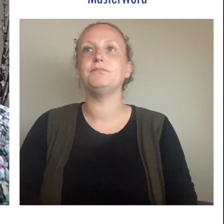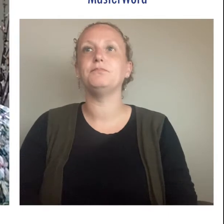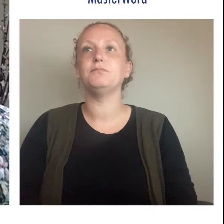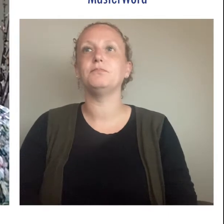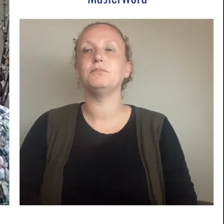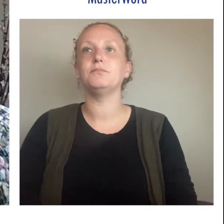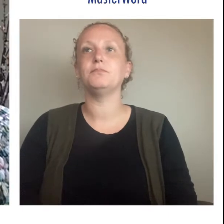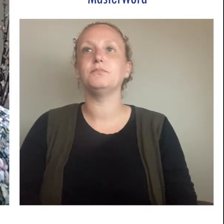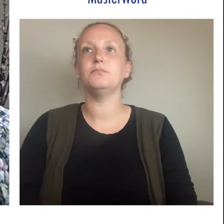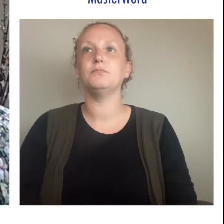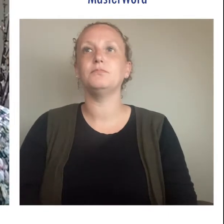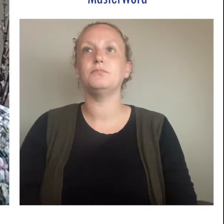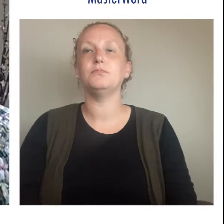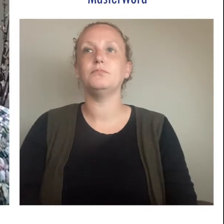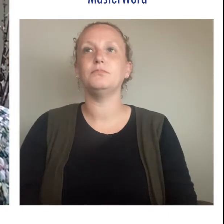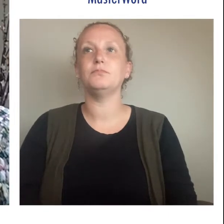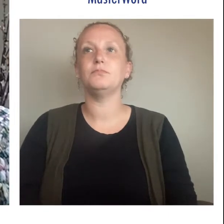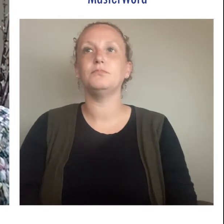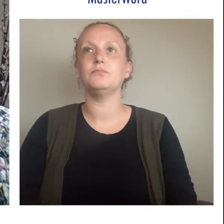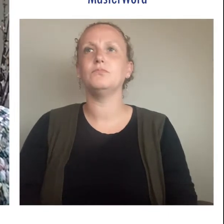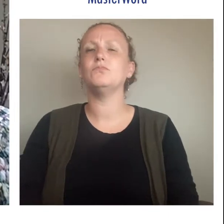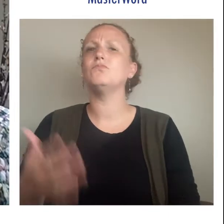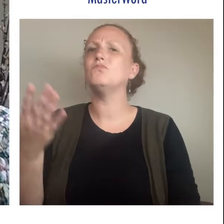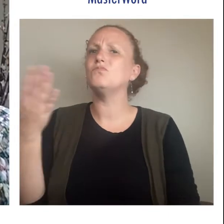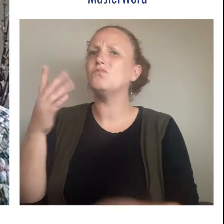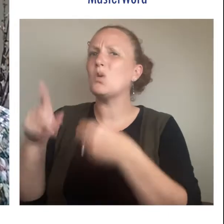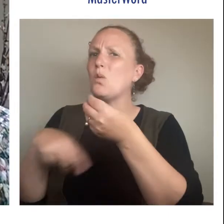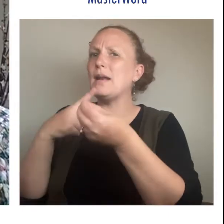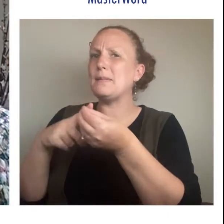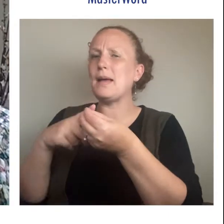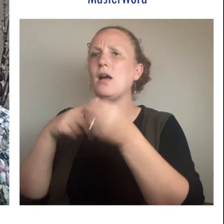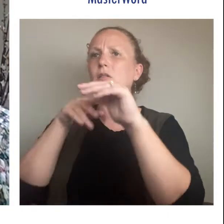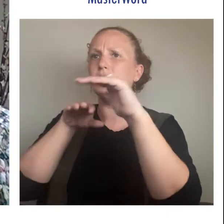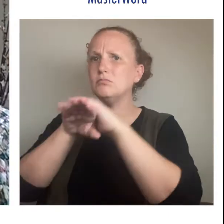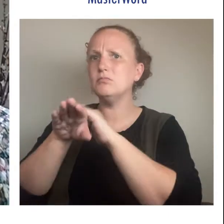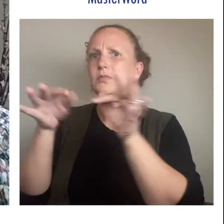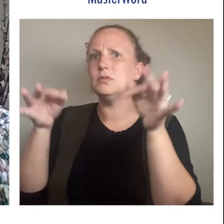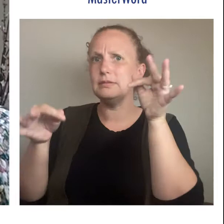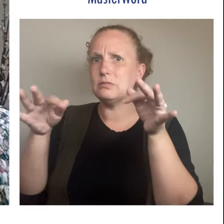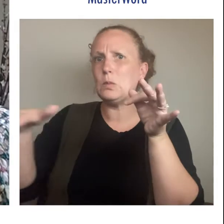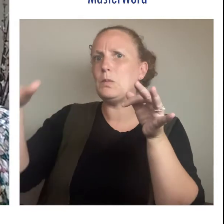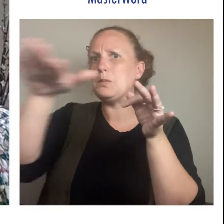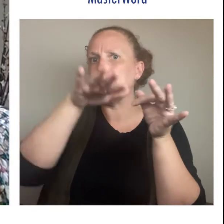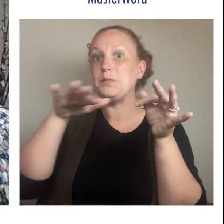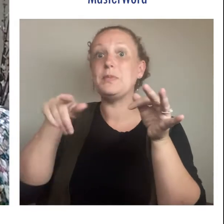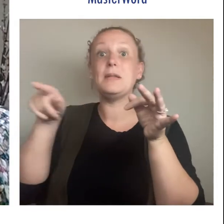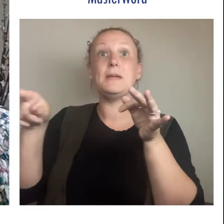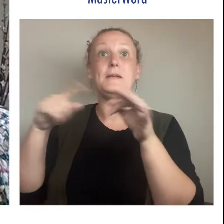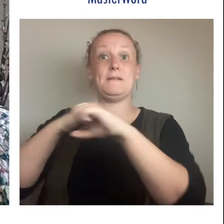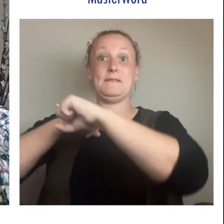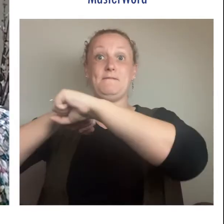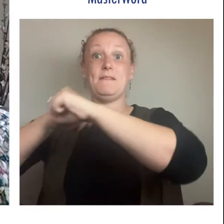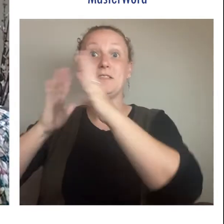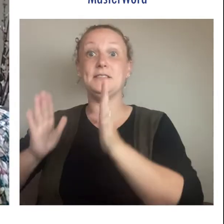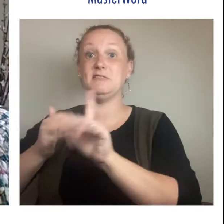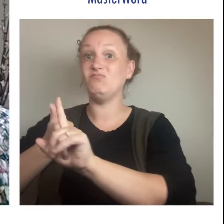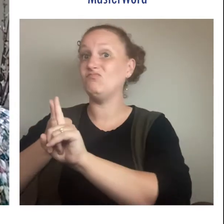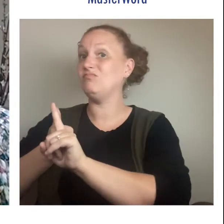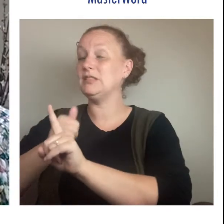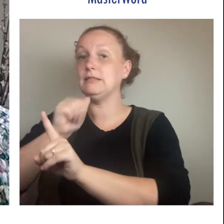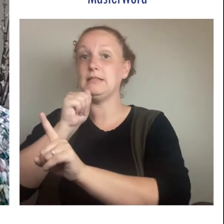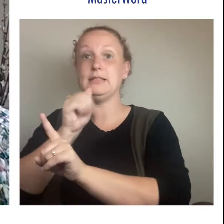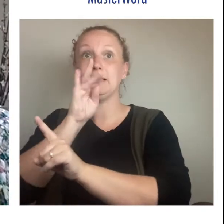What about in a setting where you're in the court and you're working with a defendant who doesn't speak English and you have